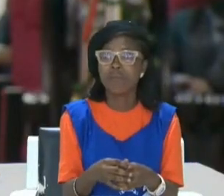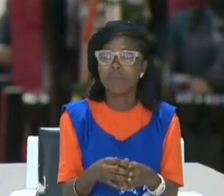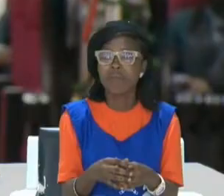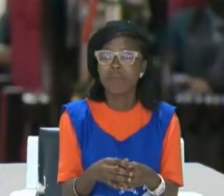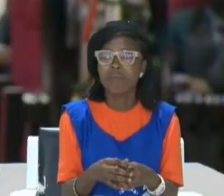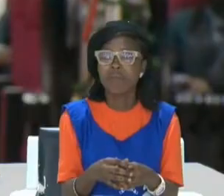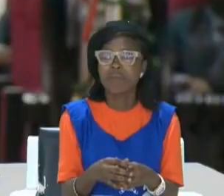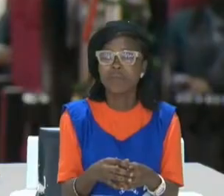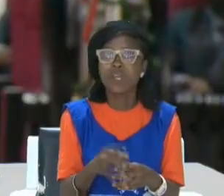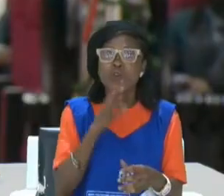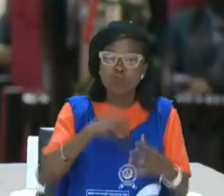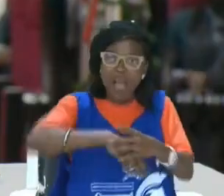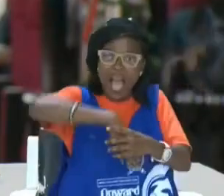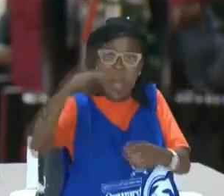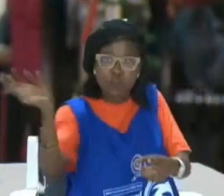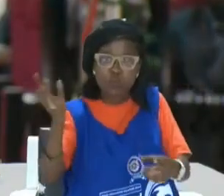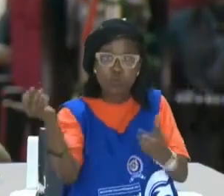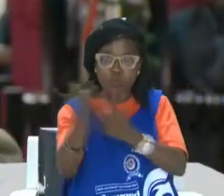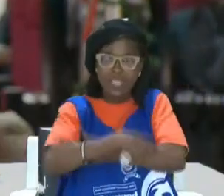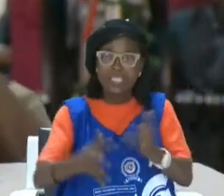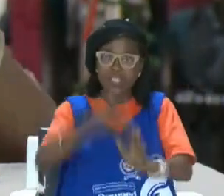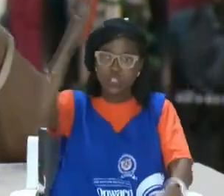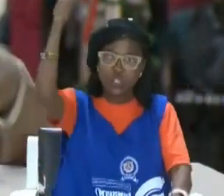You are coming out of prison tonight.